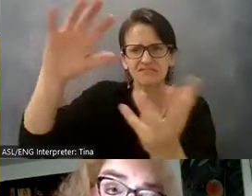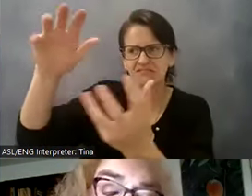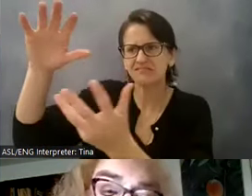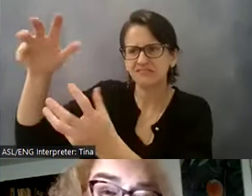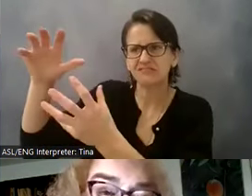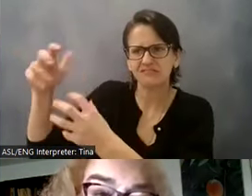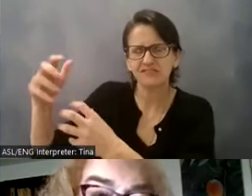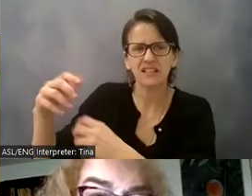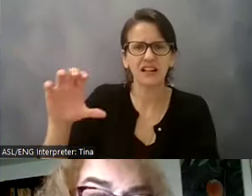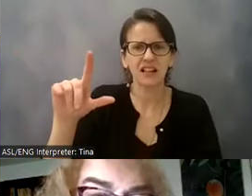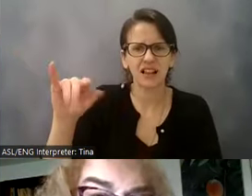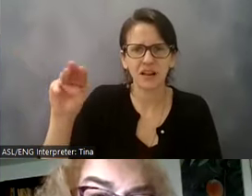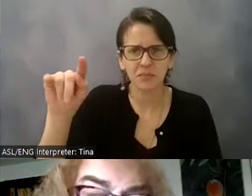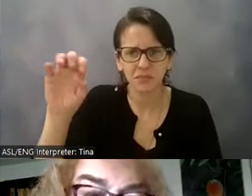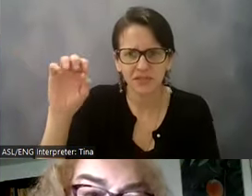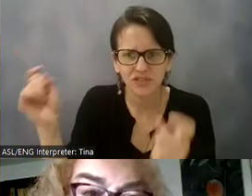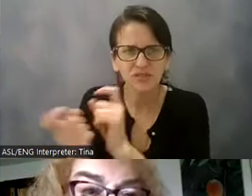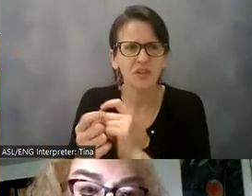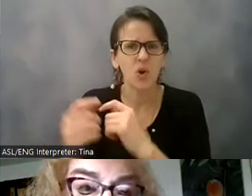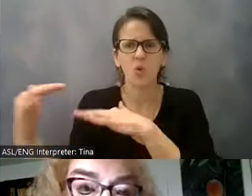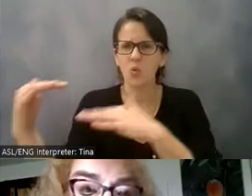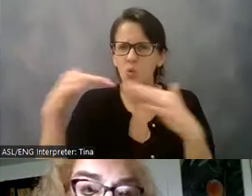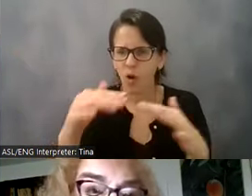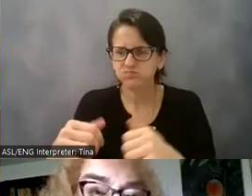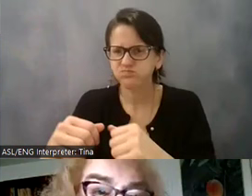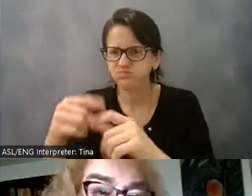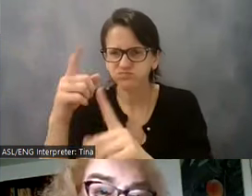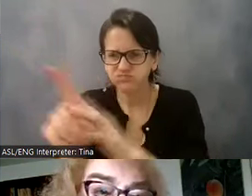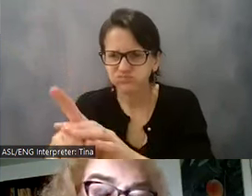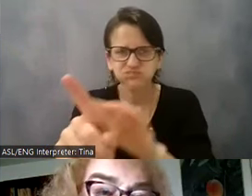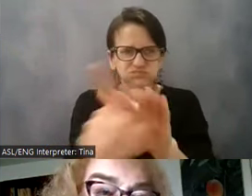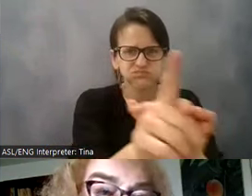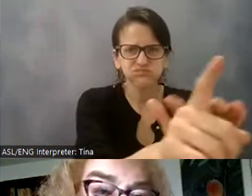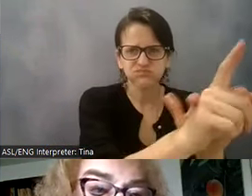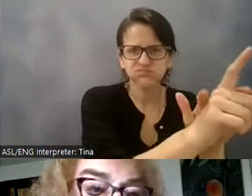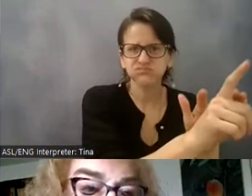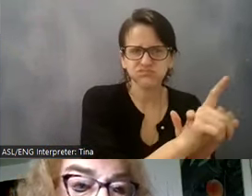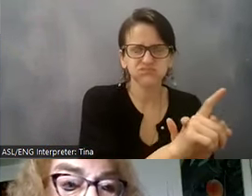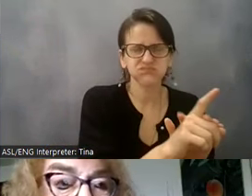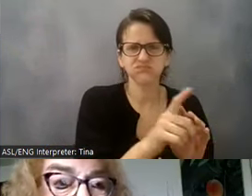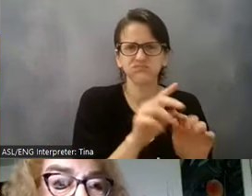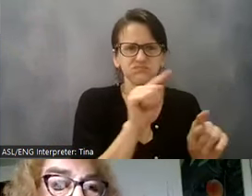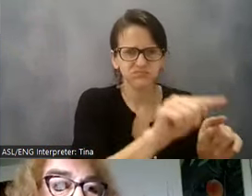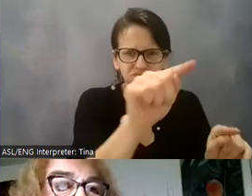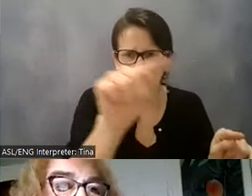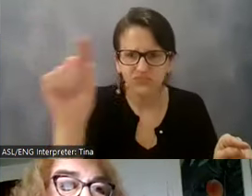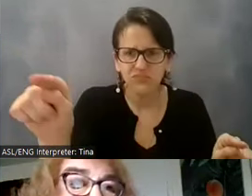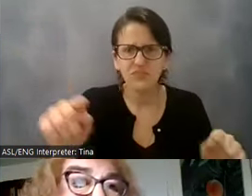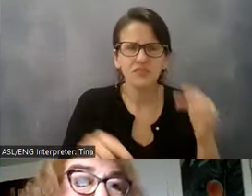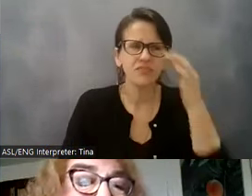climate change. We've got wars all over the place. We've got every kind of